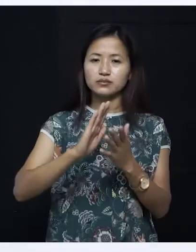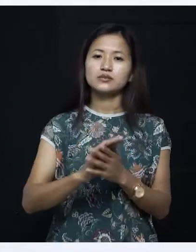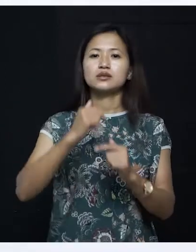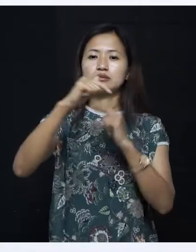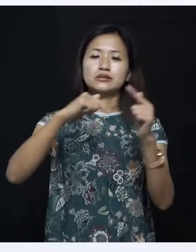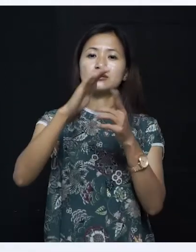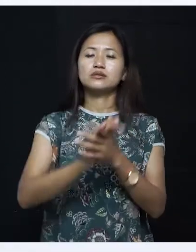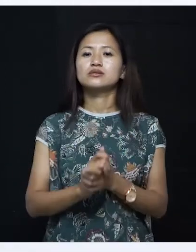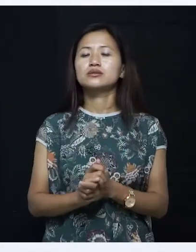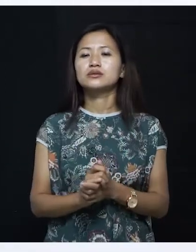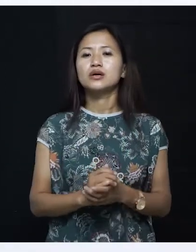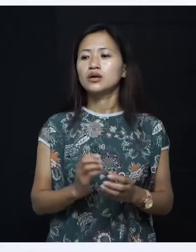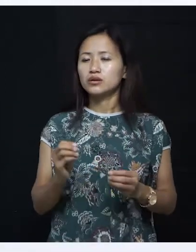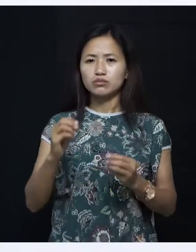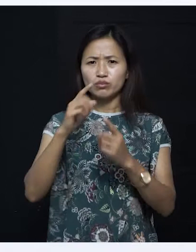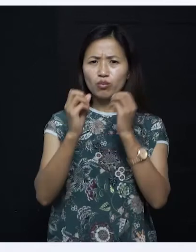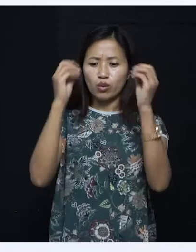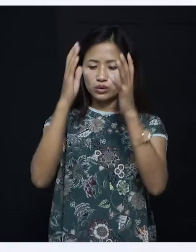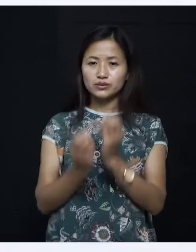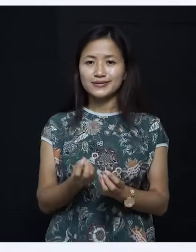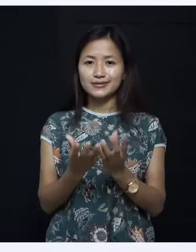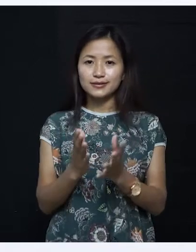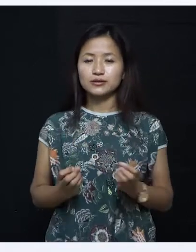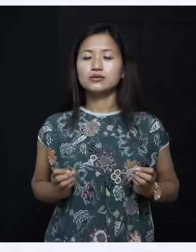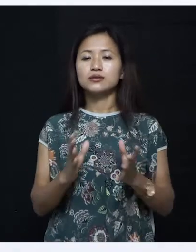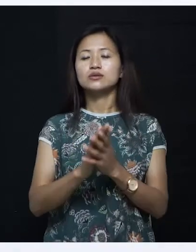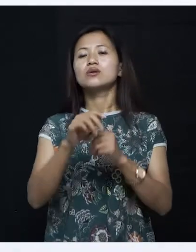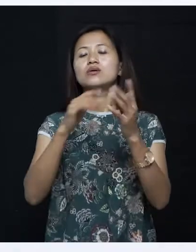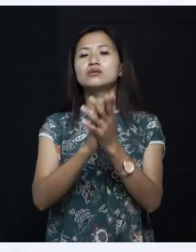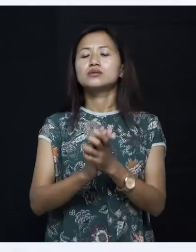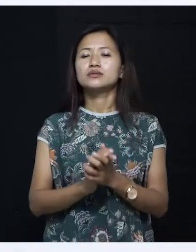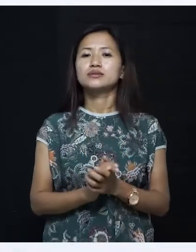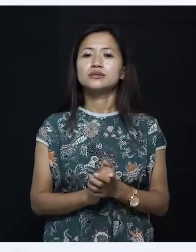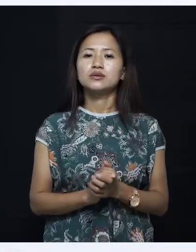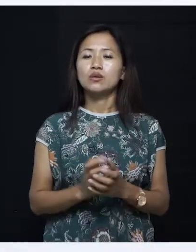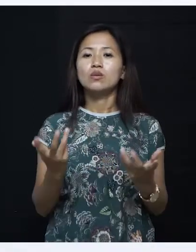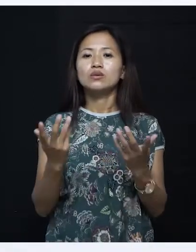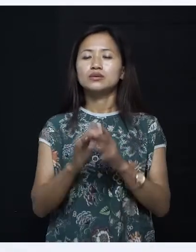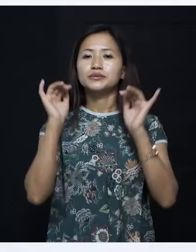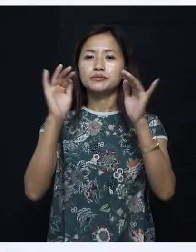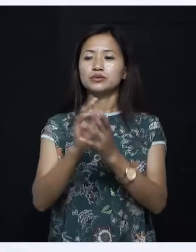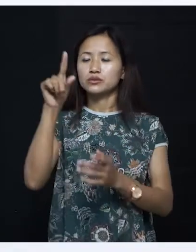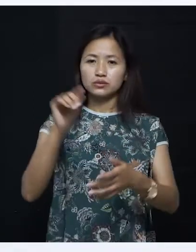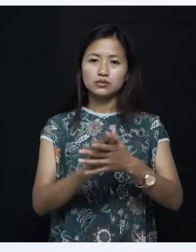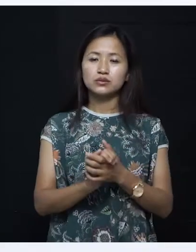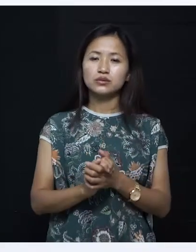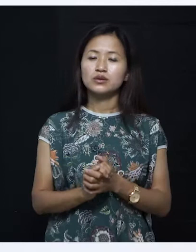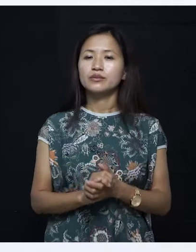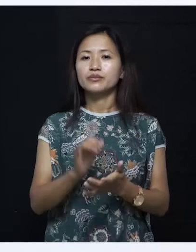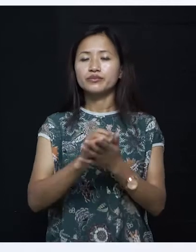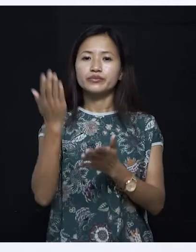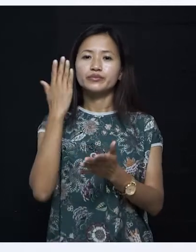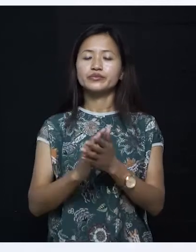polluting the environment. Okay, then what are we supposed to do? In other words, okay, but before with